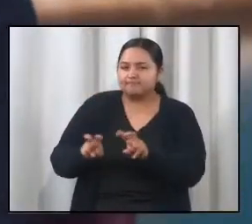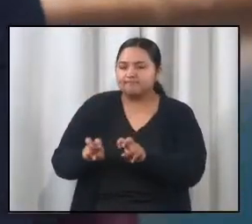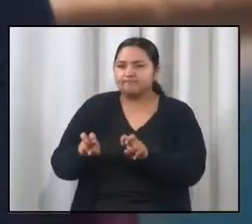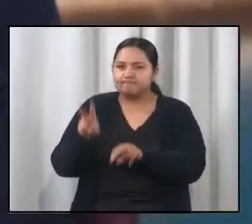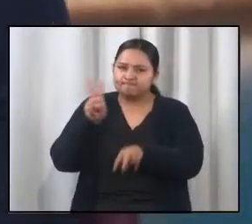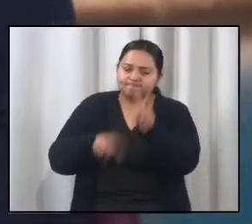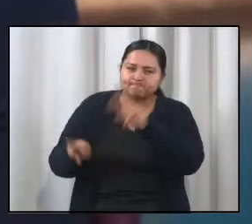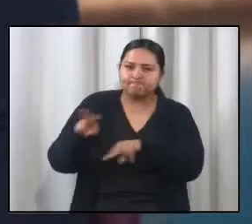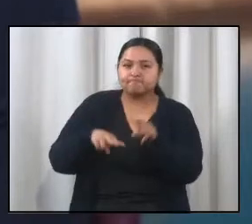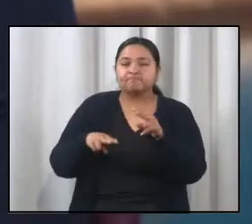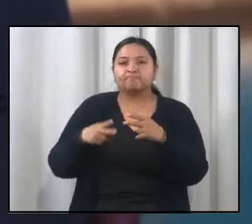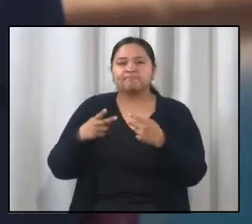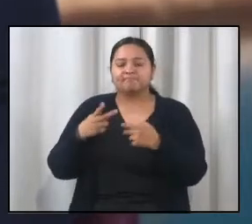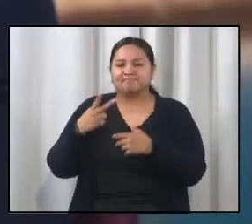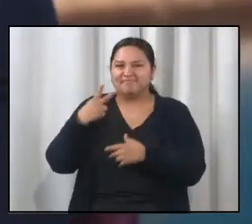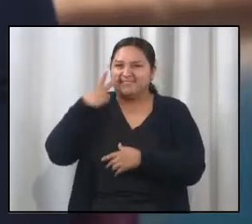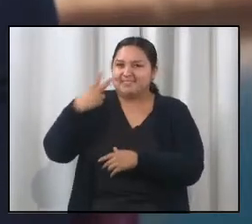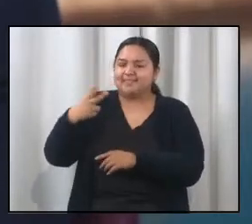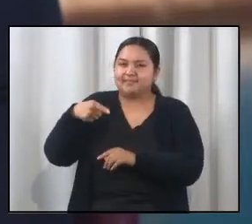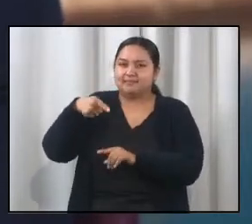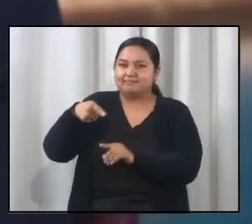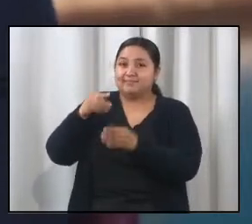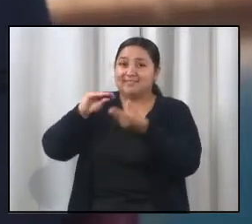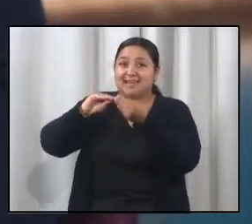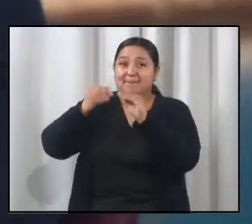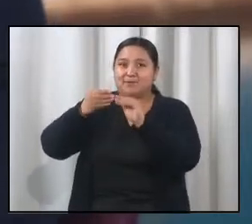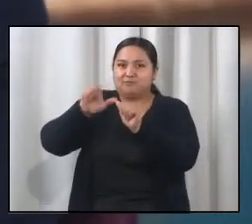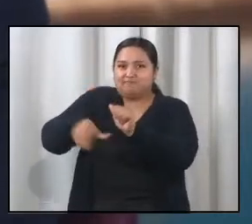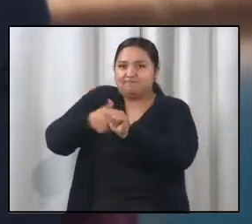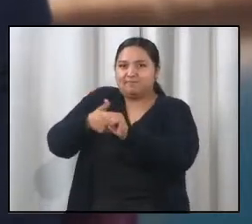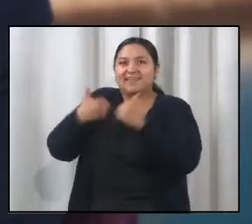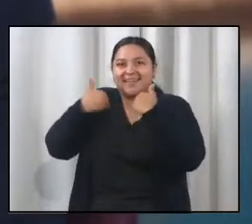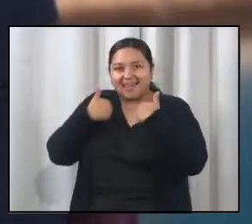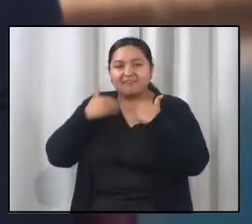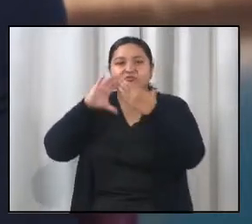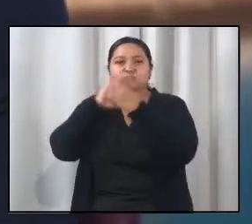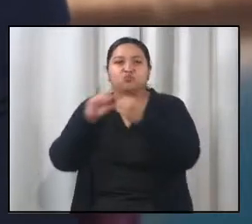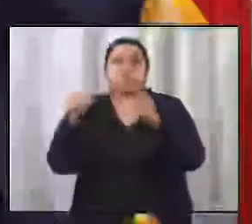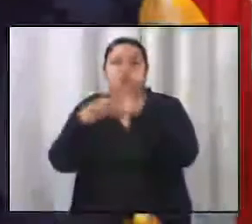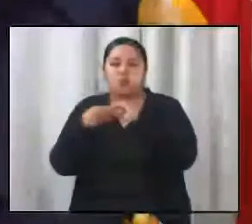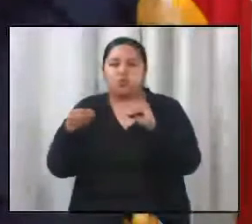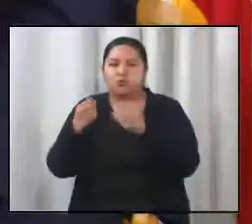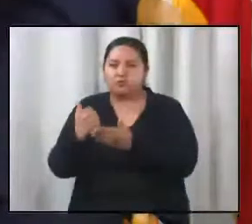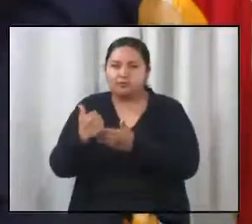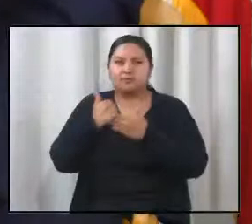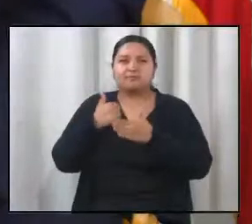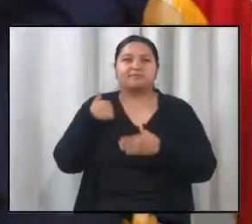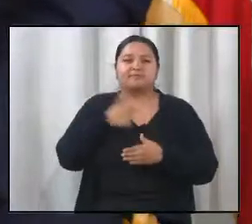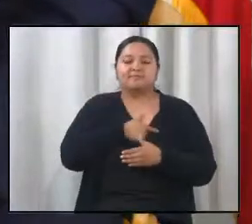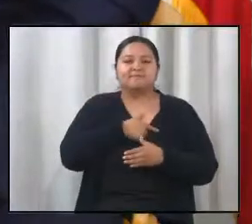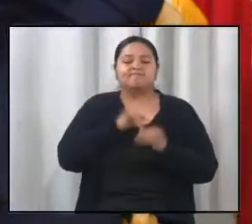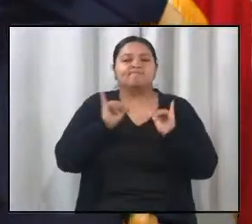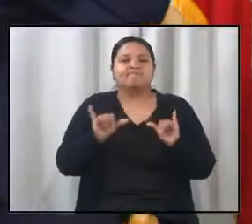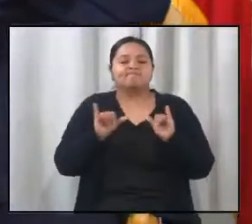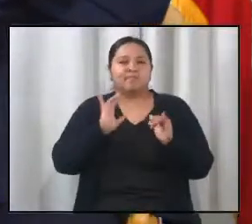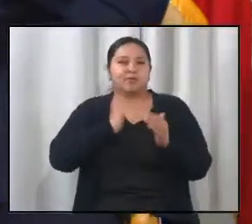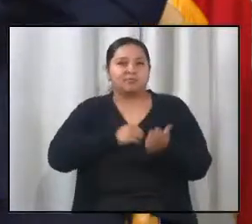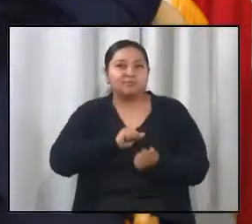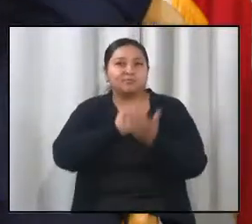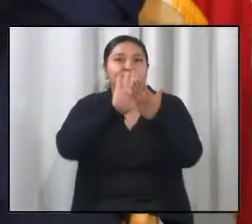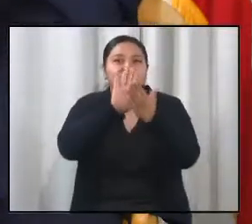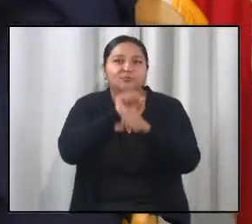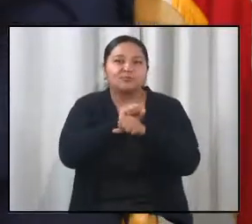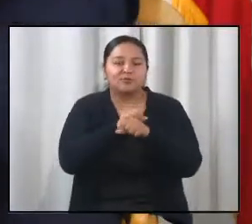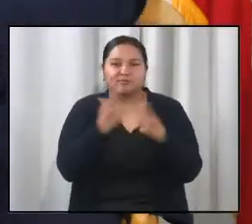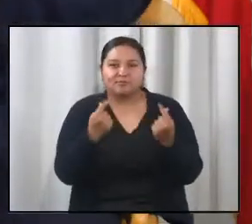the story that it tells, and it helps inform our work. So if we know that individuals, like what you